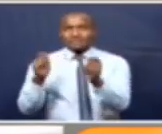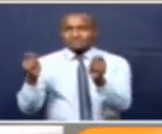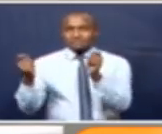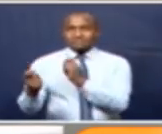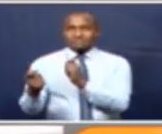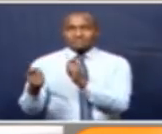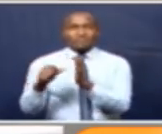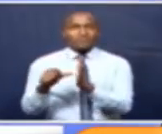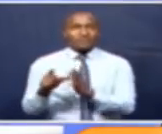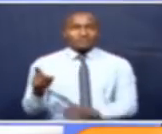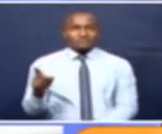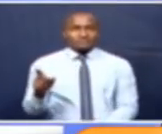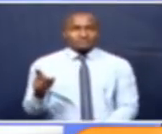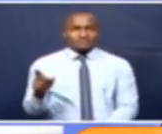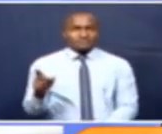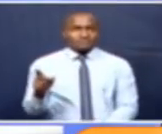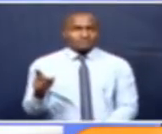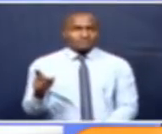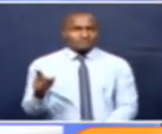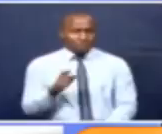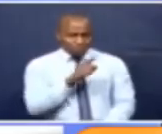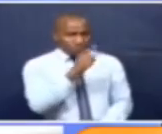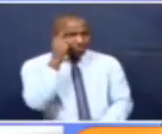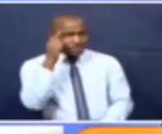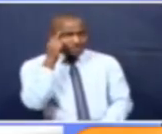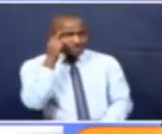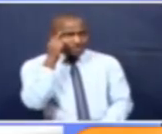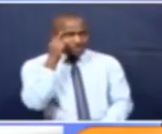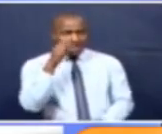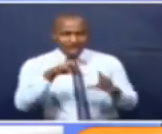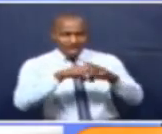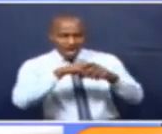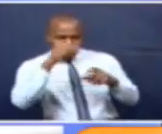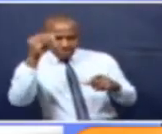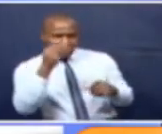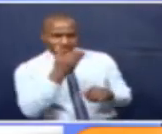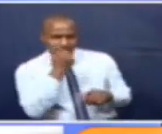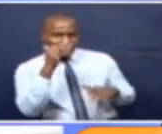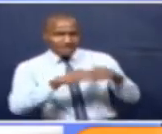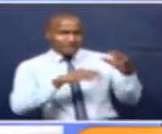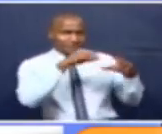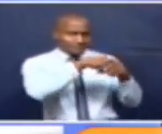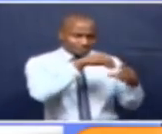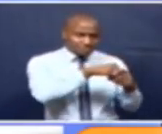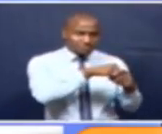country. And you think you're better off being outside the tent than inside?